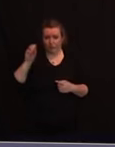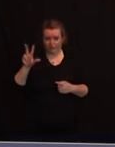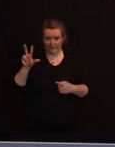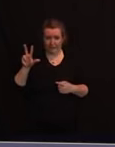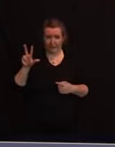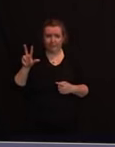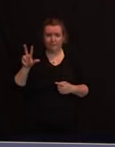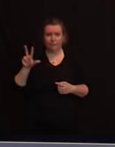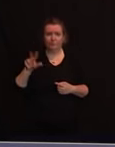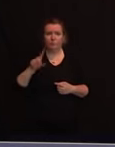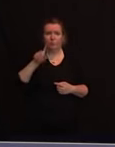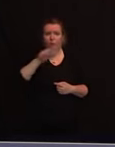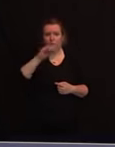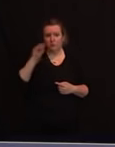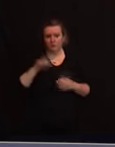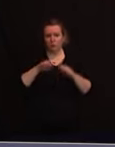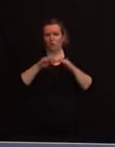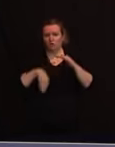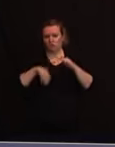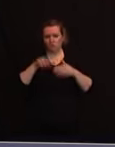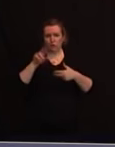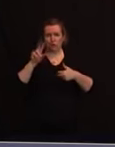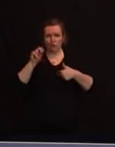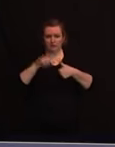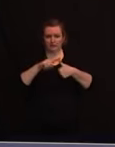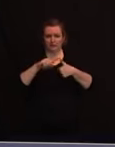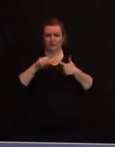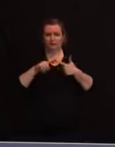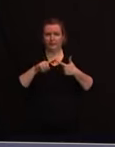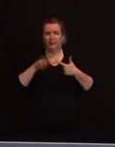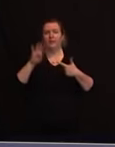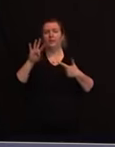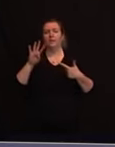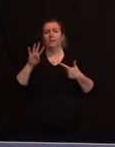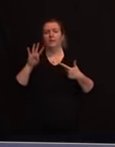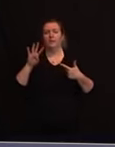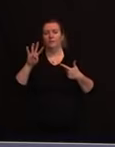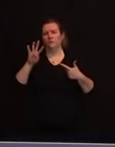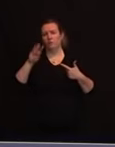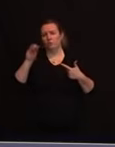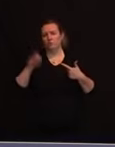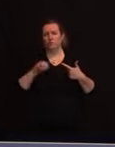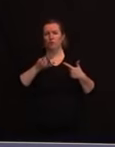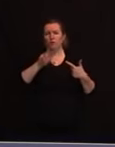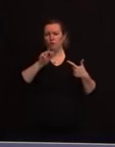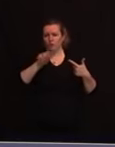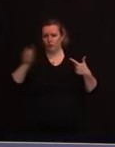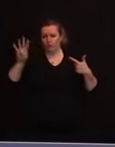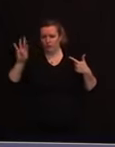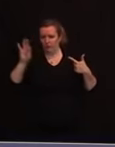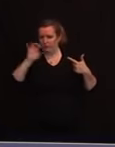of 30. 4% or 75 between the ages of 30 and 49.